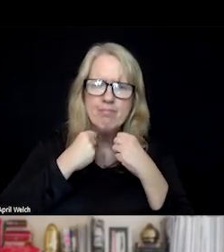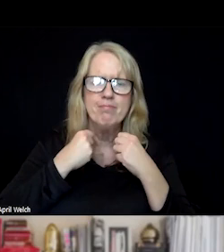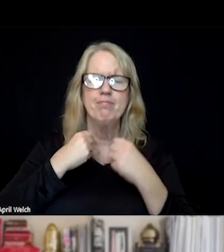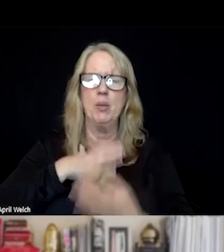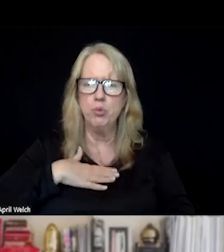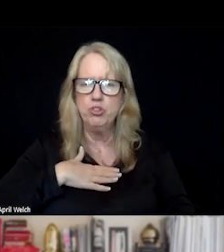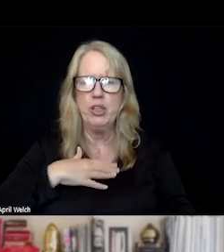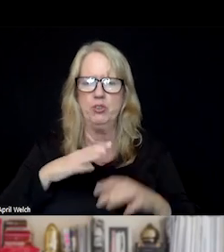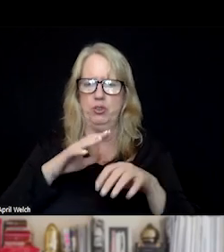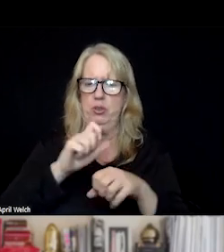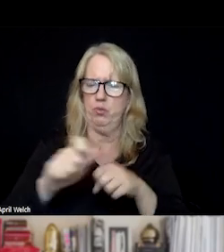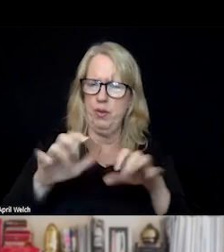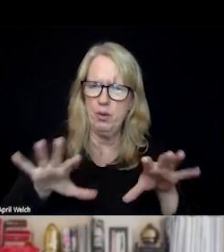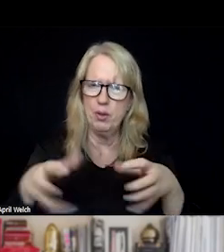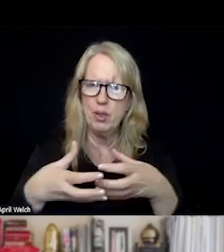and